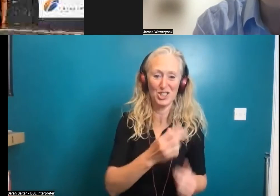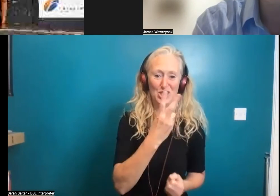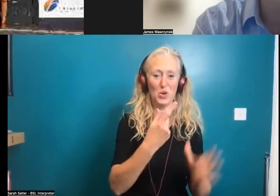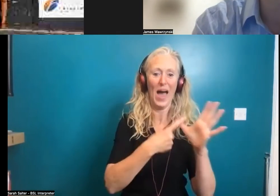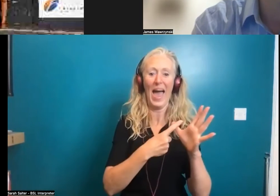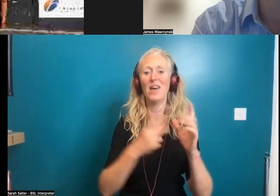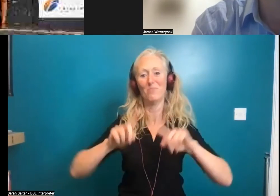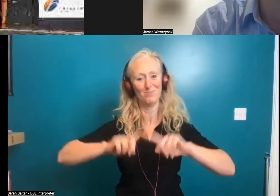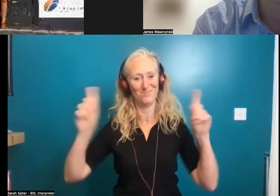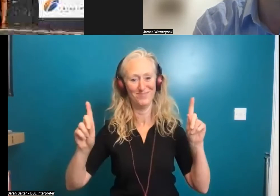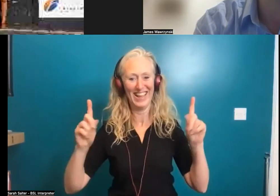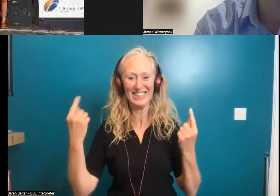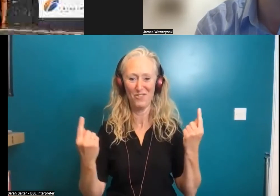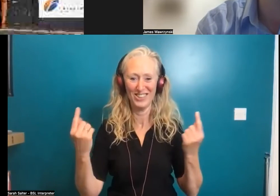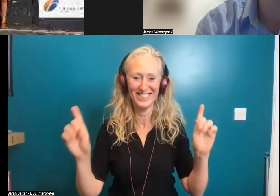and so